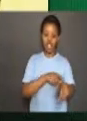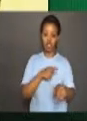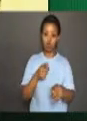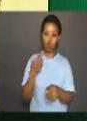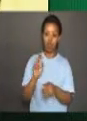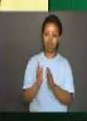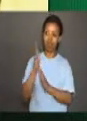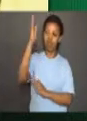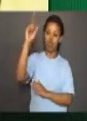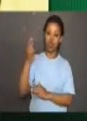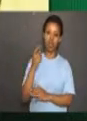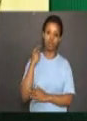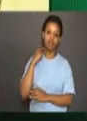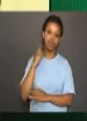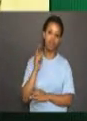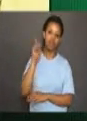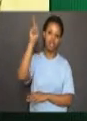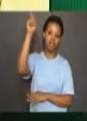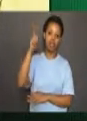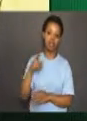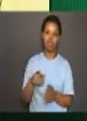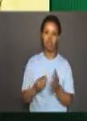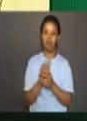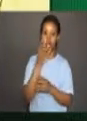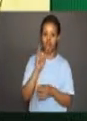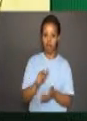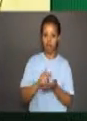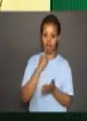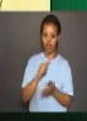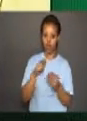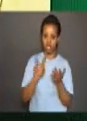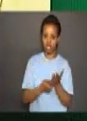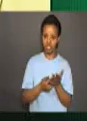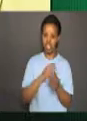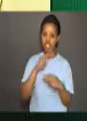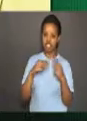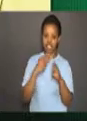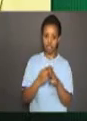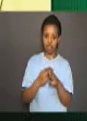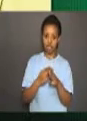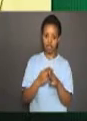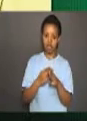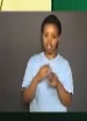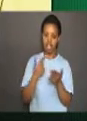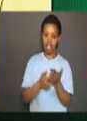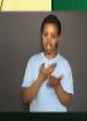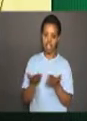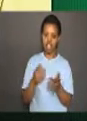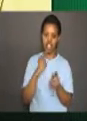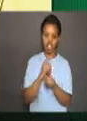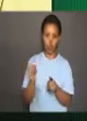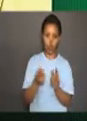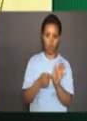Although he could not scientifically describe how it happened, Lamarck talked